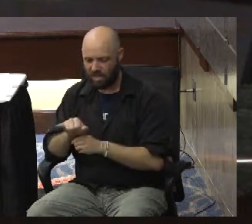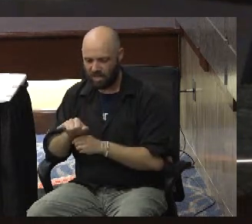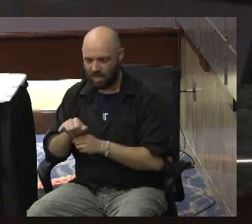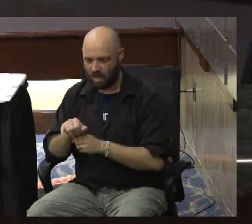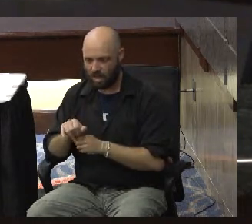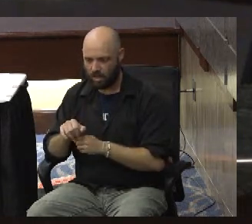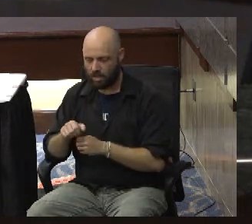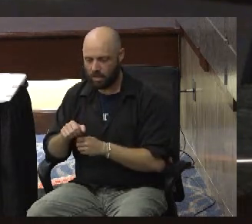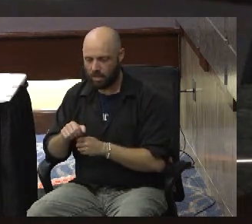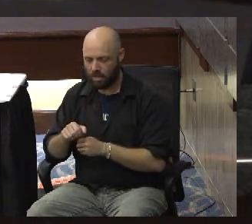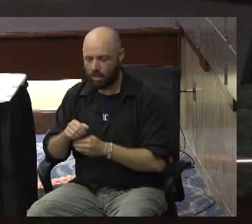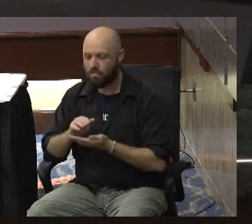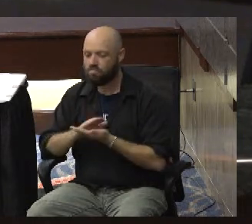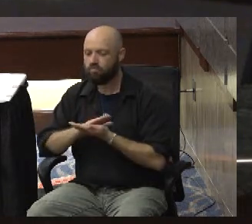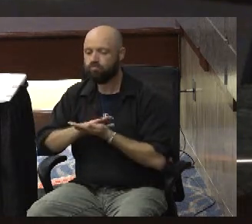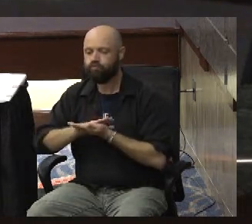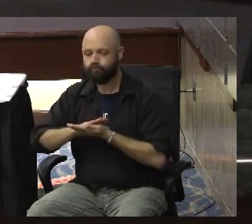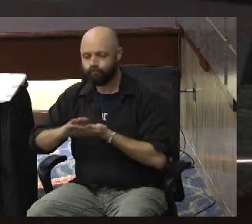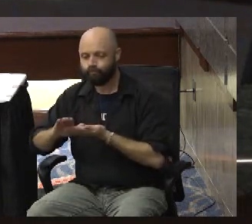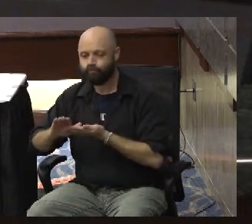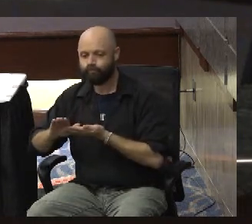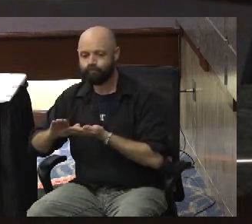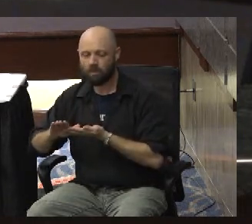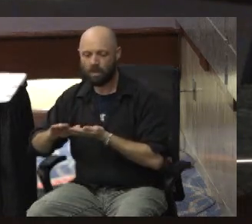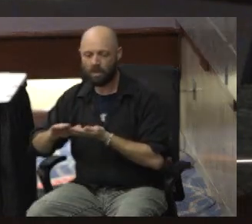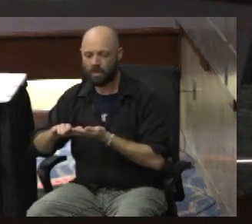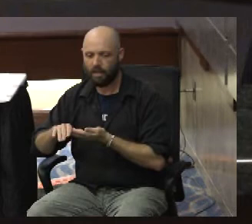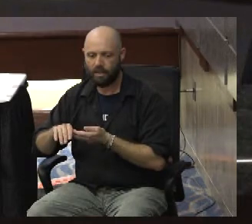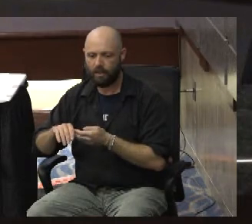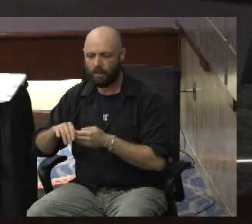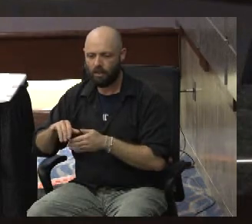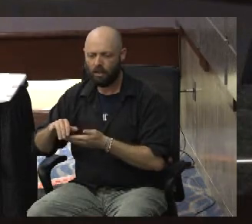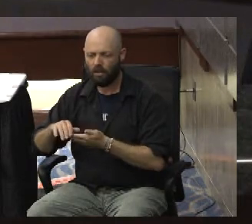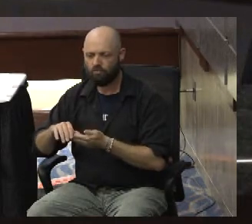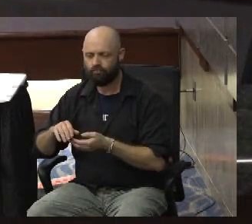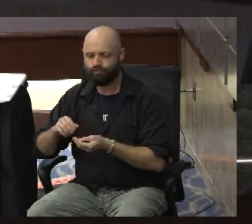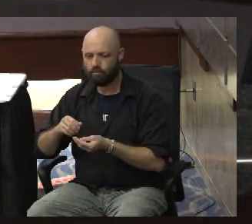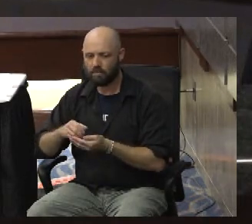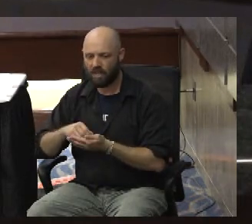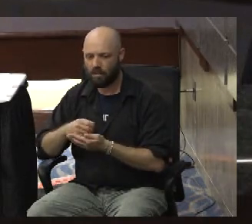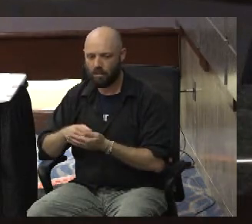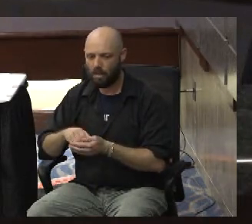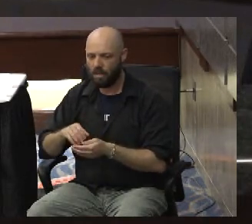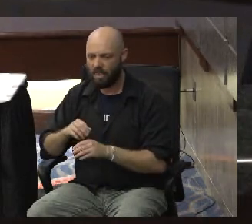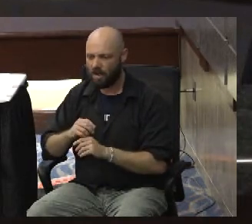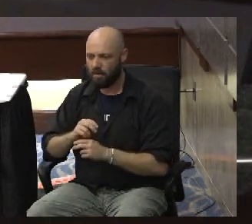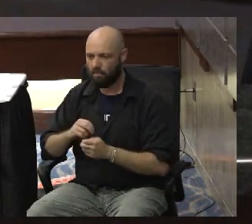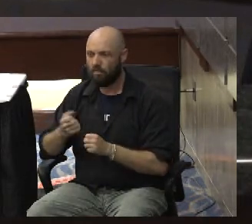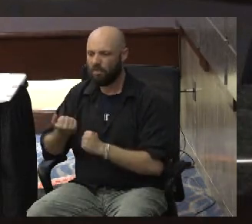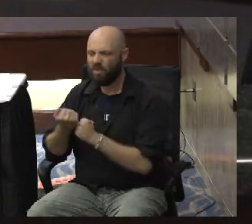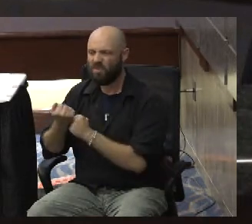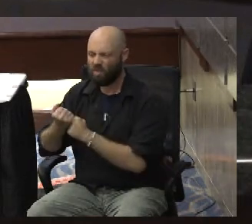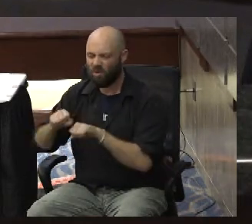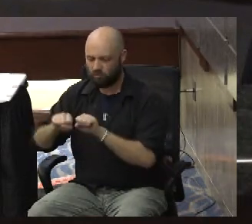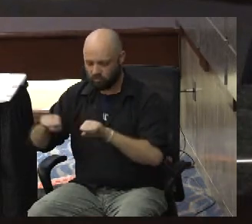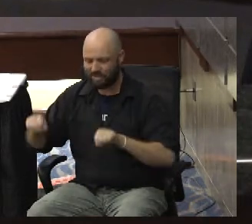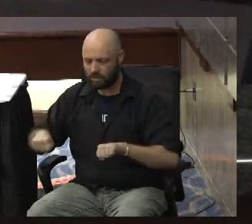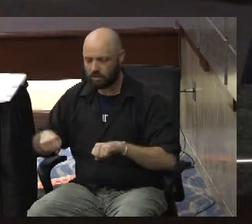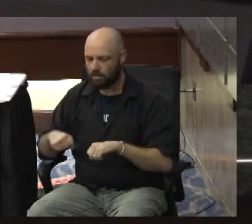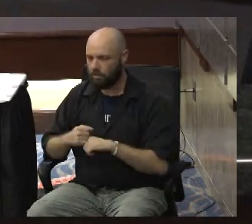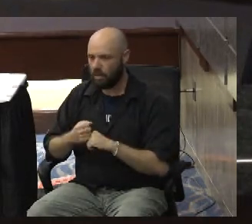a clean supply chain that honors the dignity and worth of all humans from start to end and welcome them to our